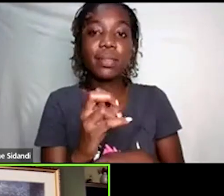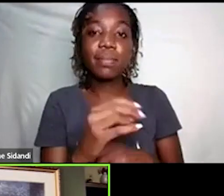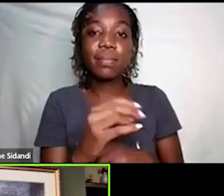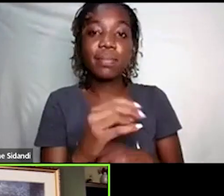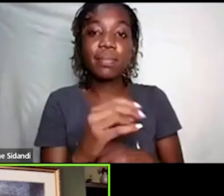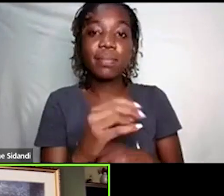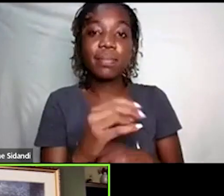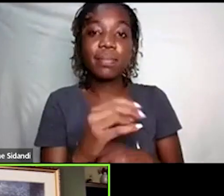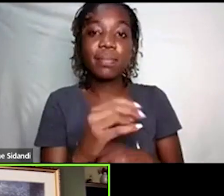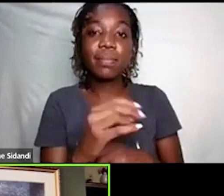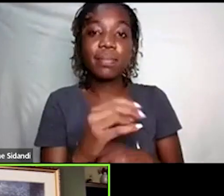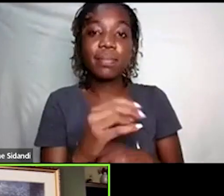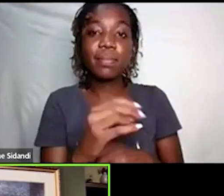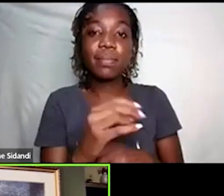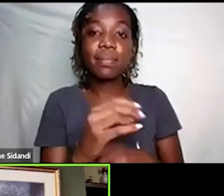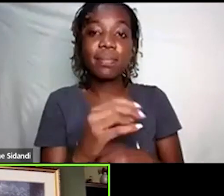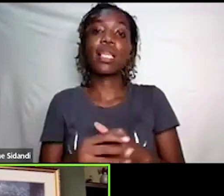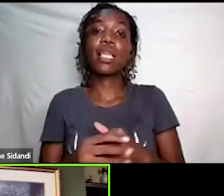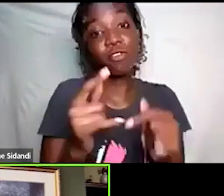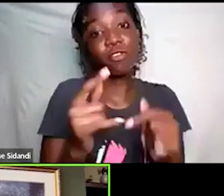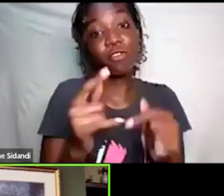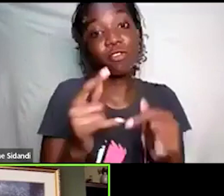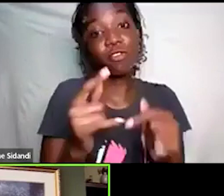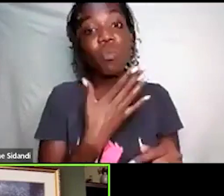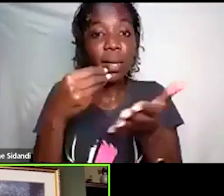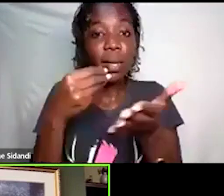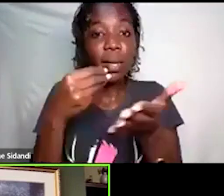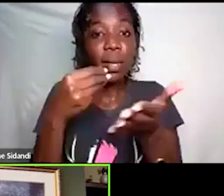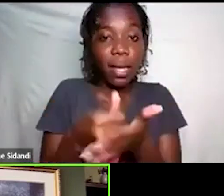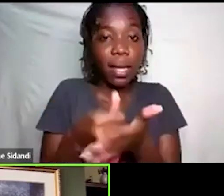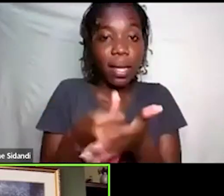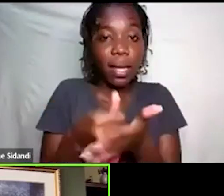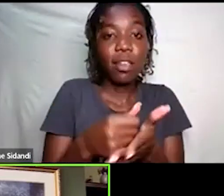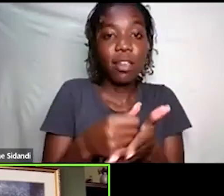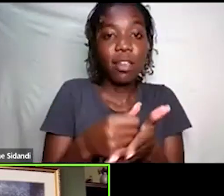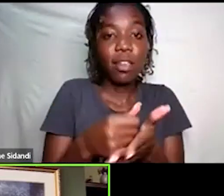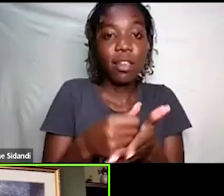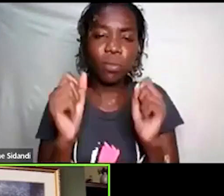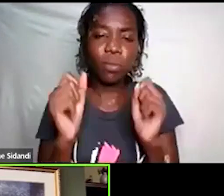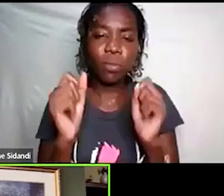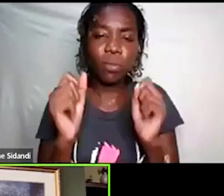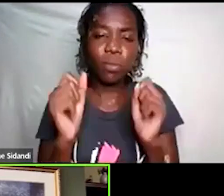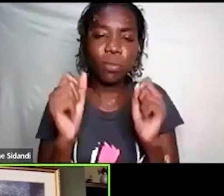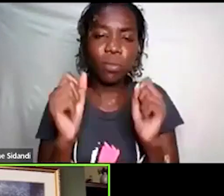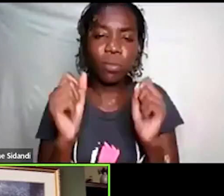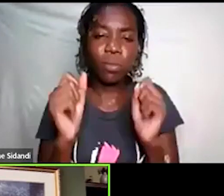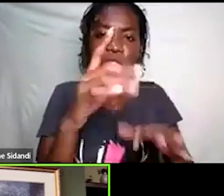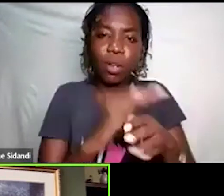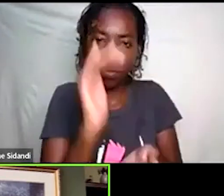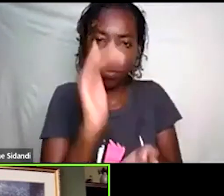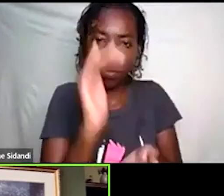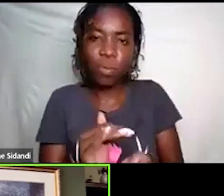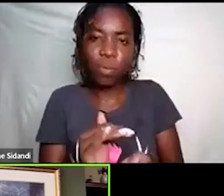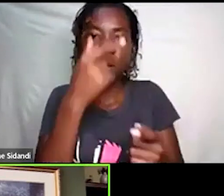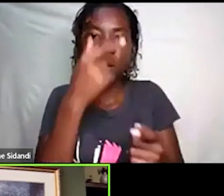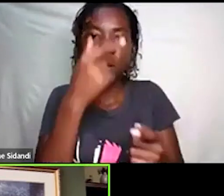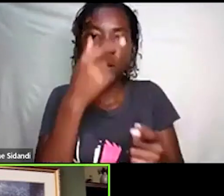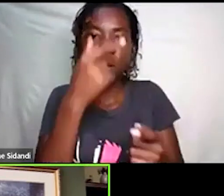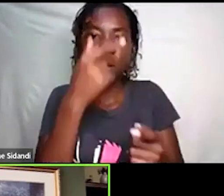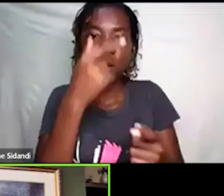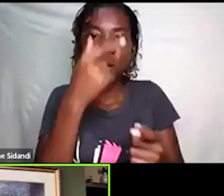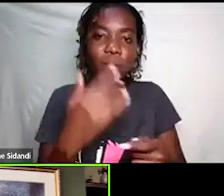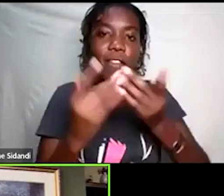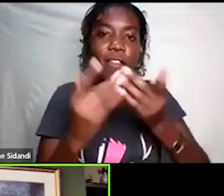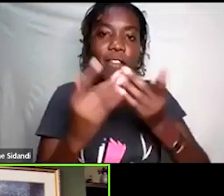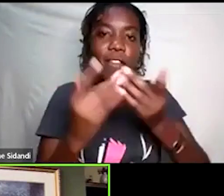really want to buy one, I can organize for you to get at a discounted price because I'm the author and we can plan something. Hey,